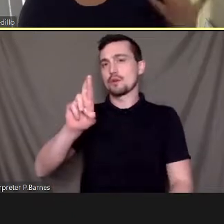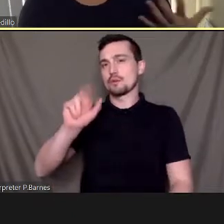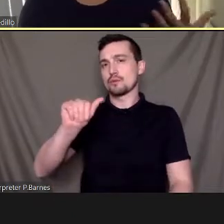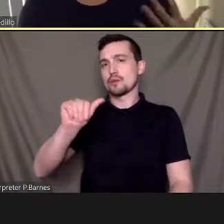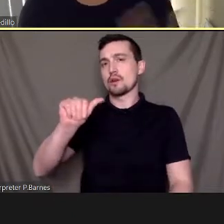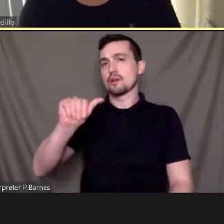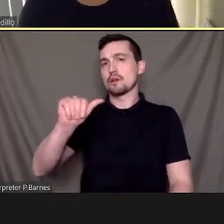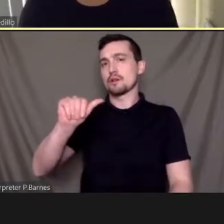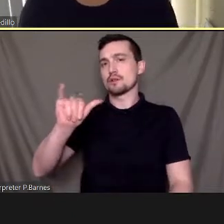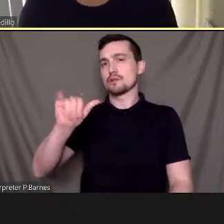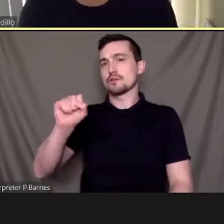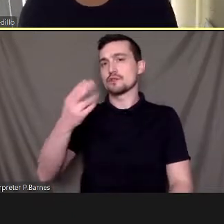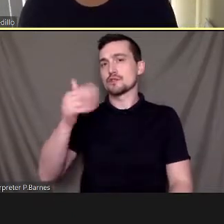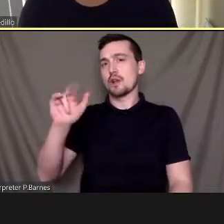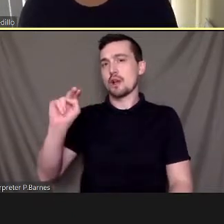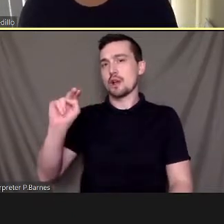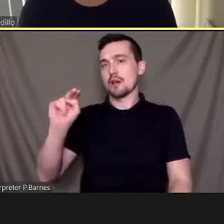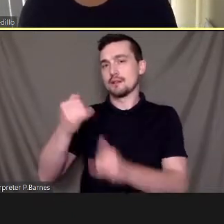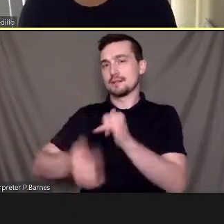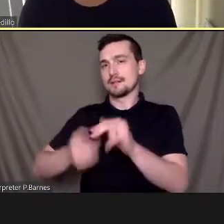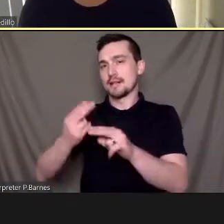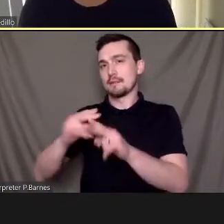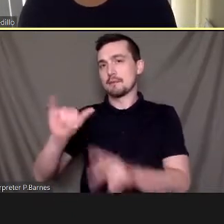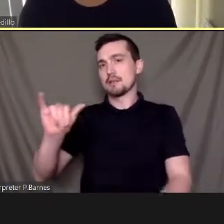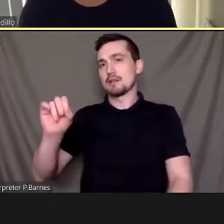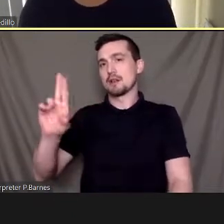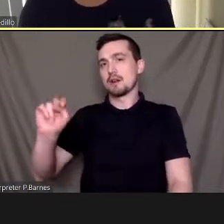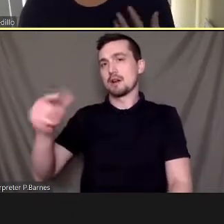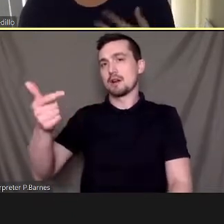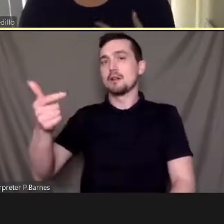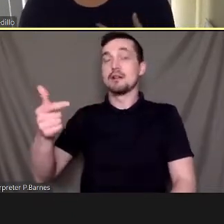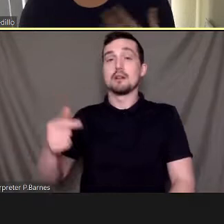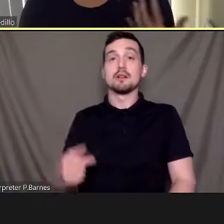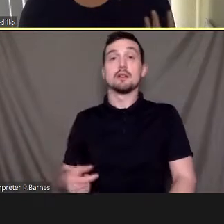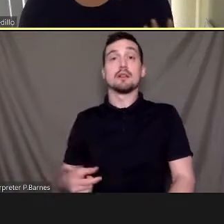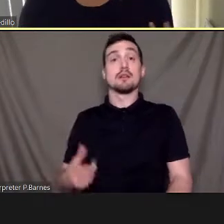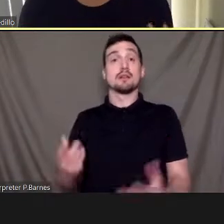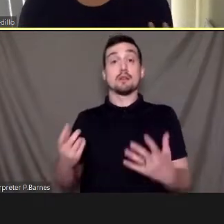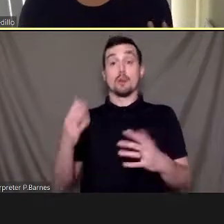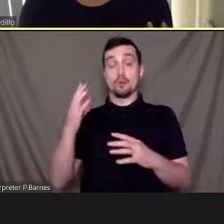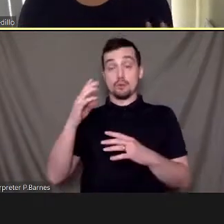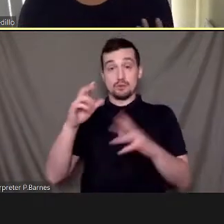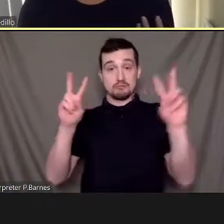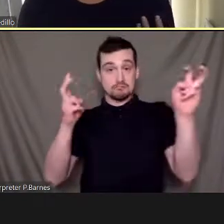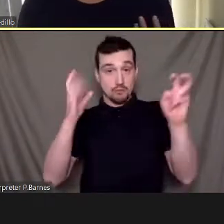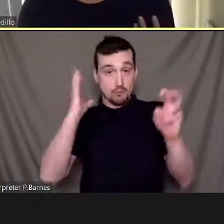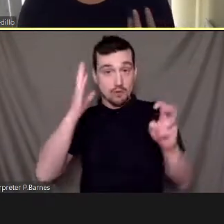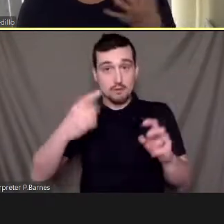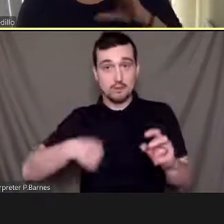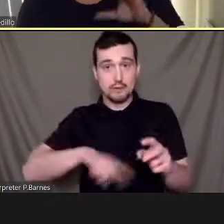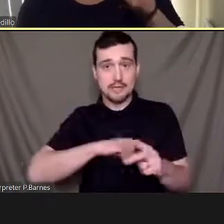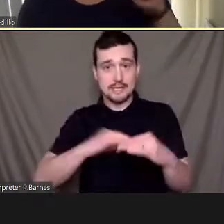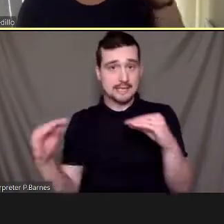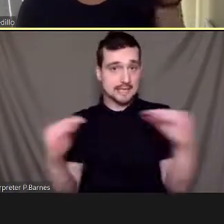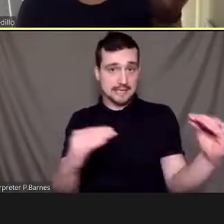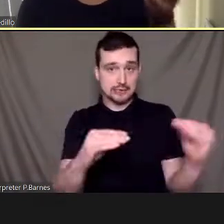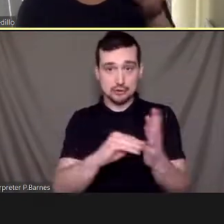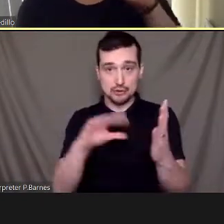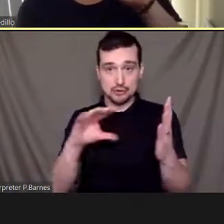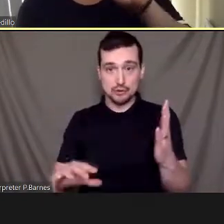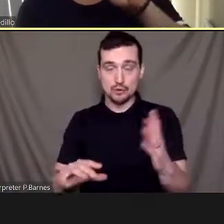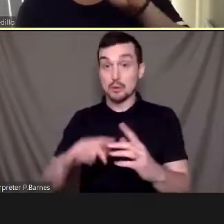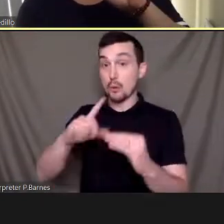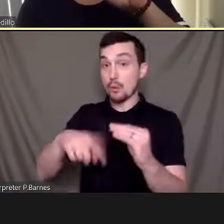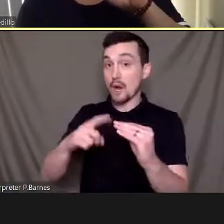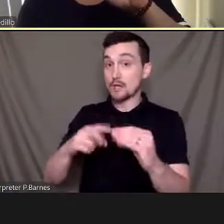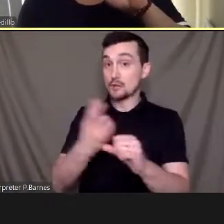or Vershawn Young, right? So this idea of, are we going to teach our students when to use